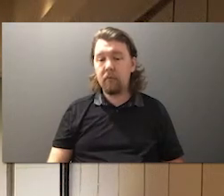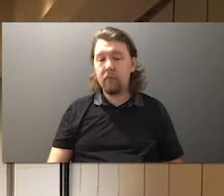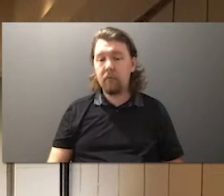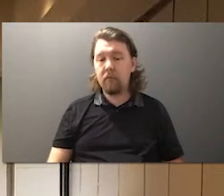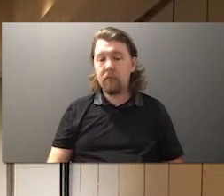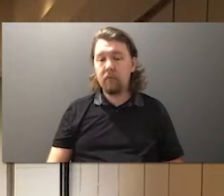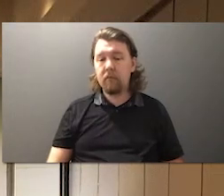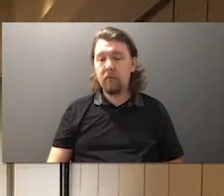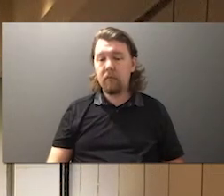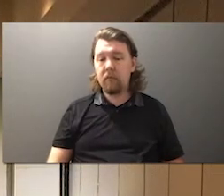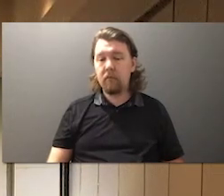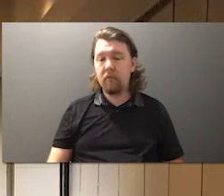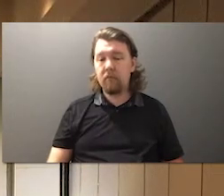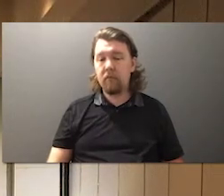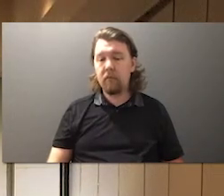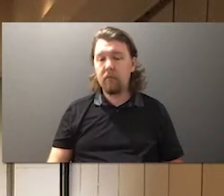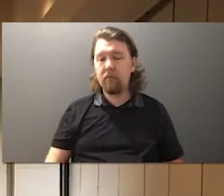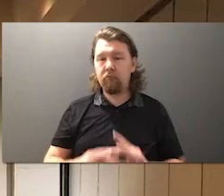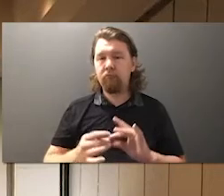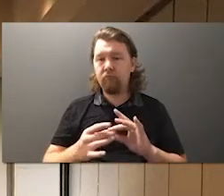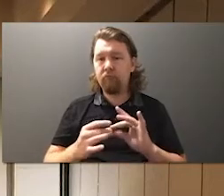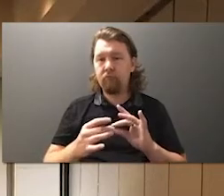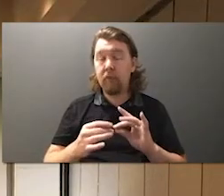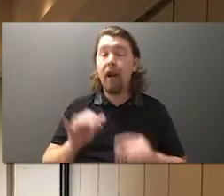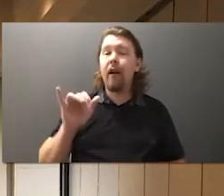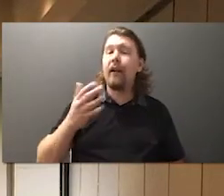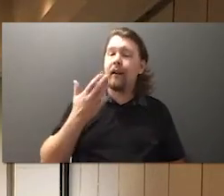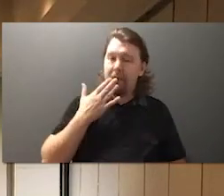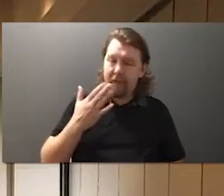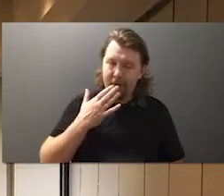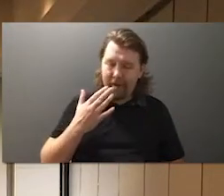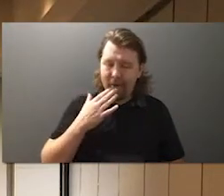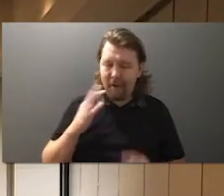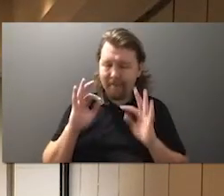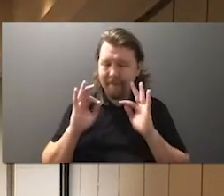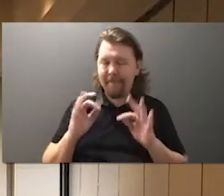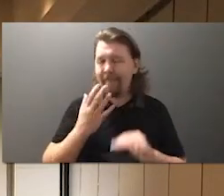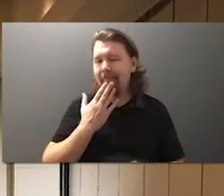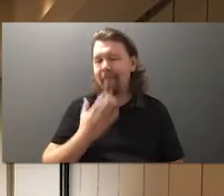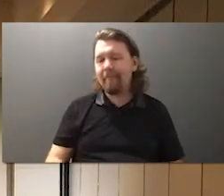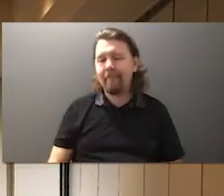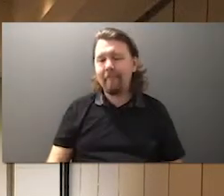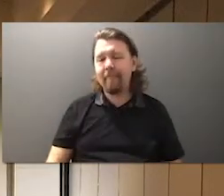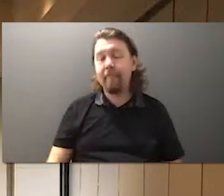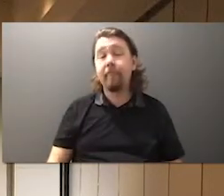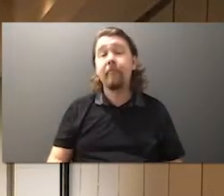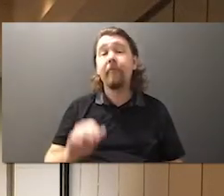This is my wife, by the way, so she's going to give me a hard time. Thanks, dear.